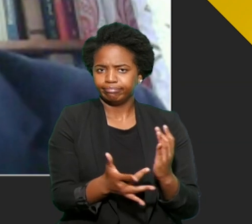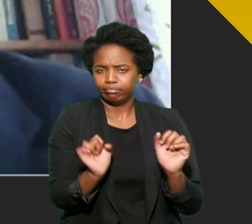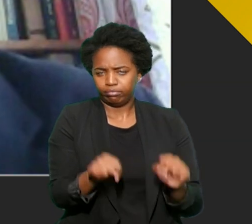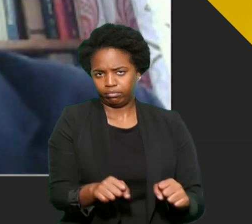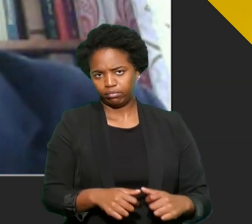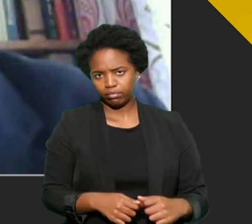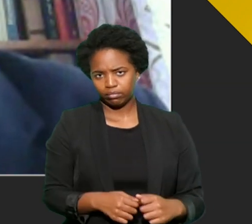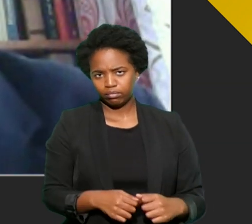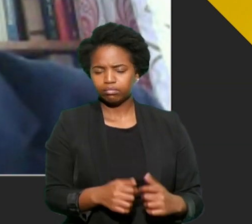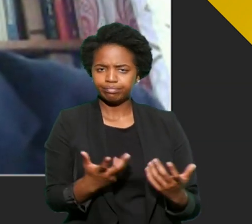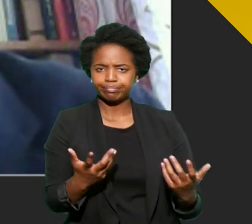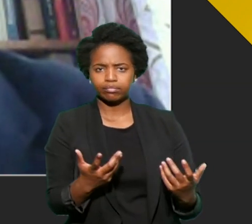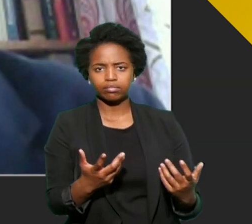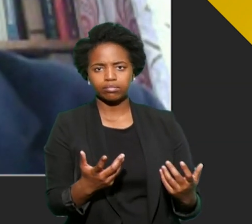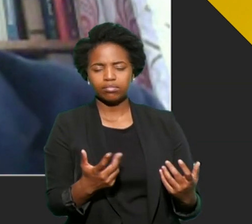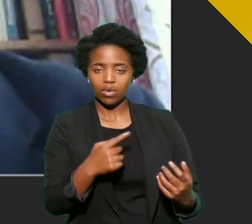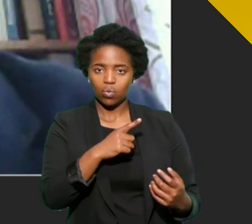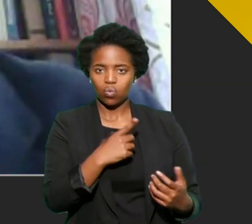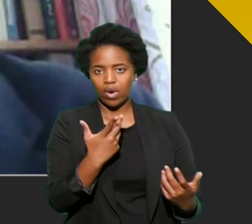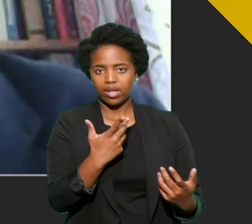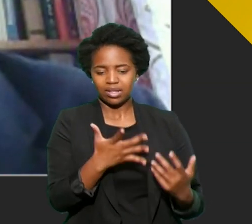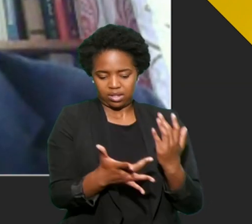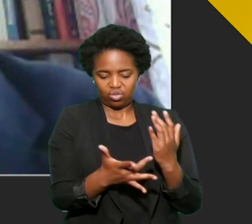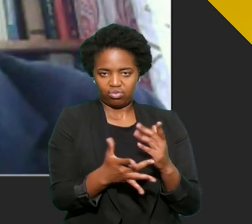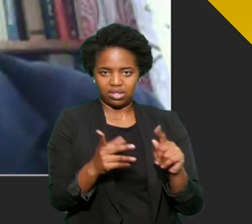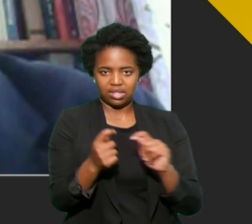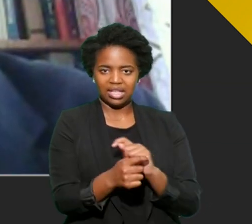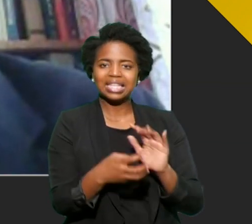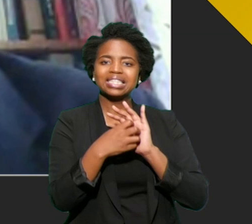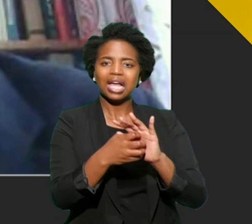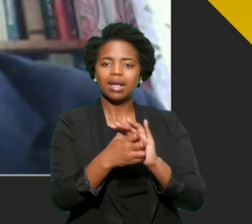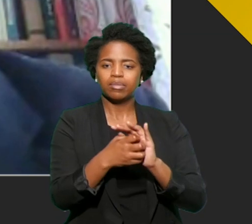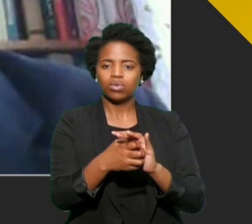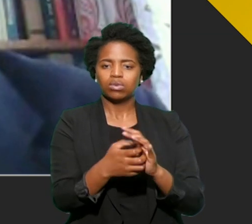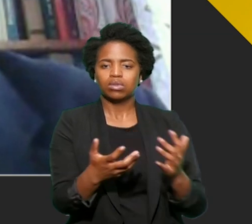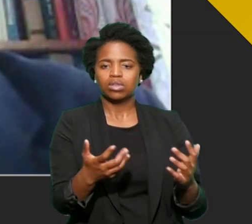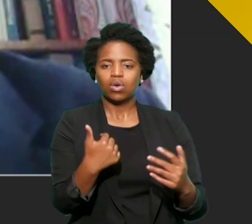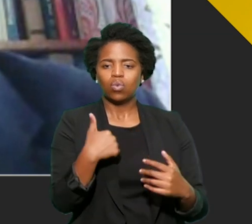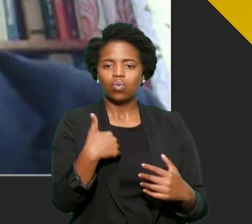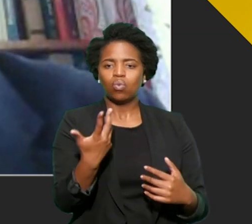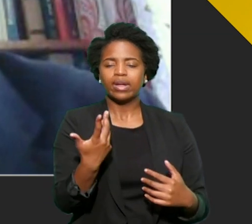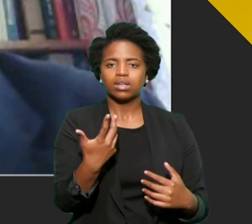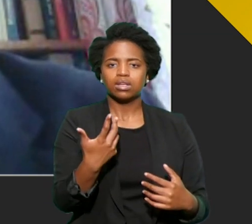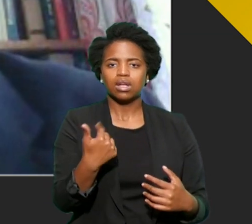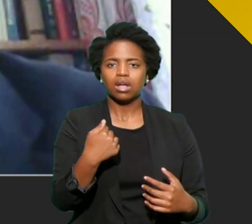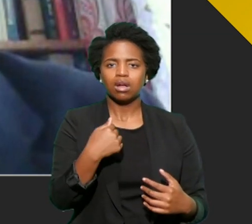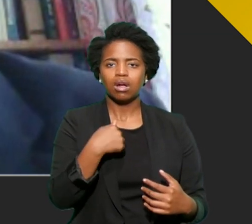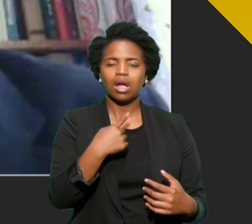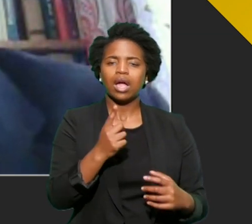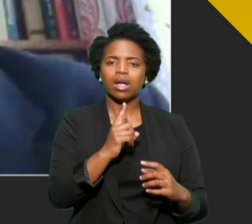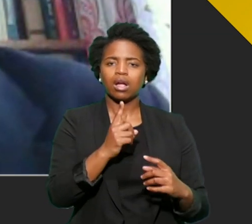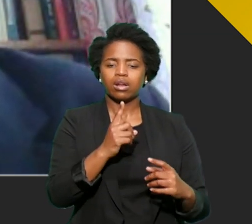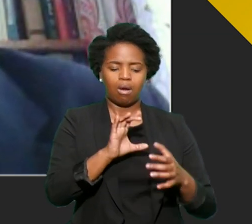of the functions the person does today online. For example, the fridge can talk to the shop and order the food.